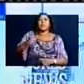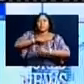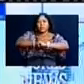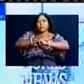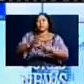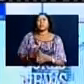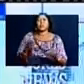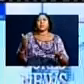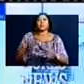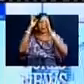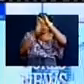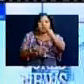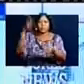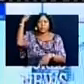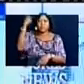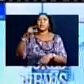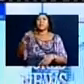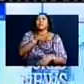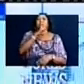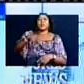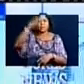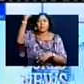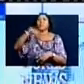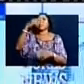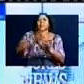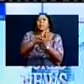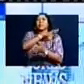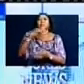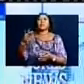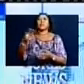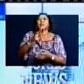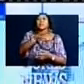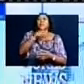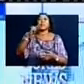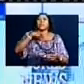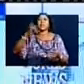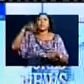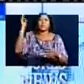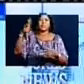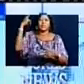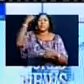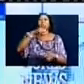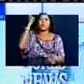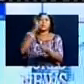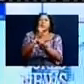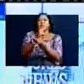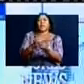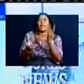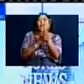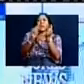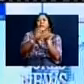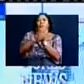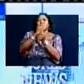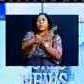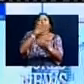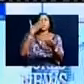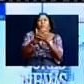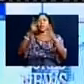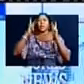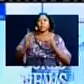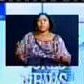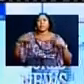the Commissioner for Health, Dr. Jide Idris, emphasized the need for regular hand washing, improved personal hygiene,